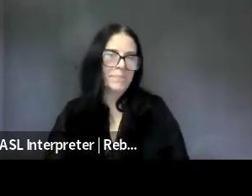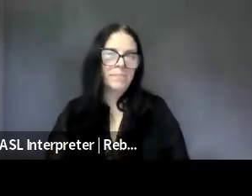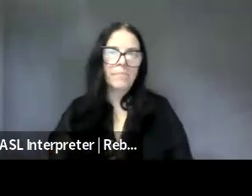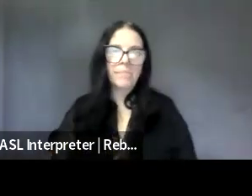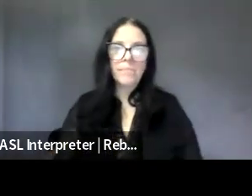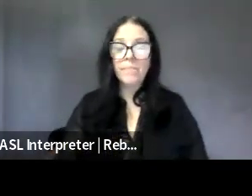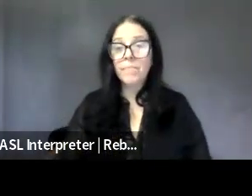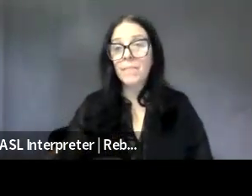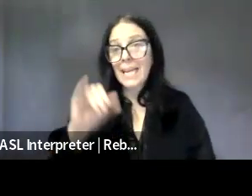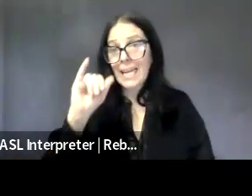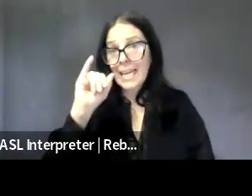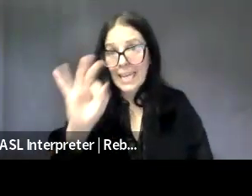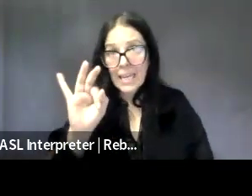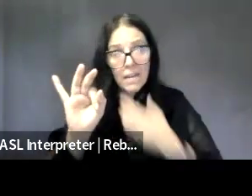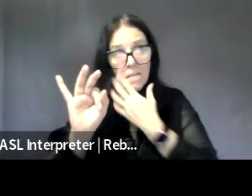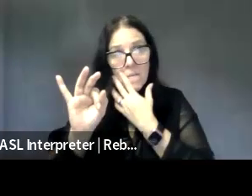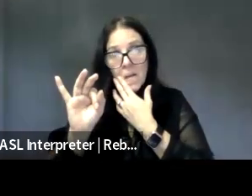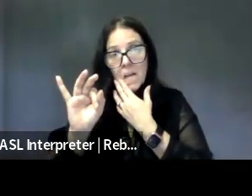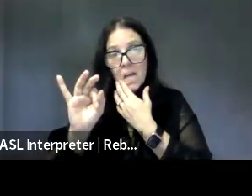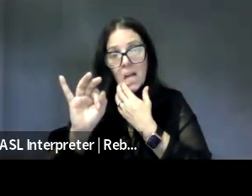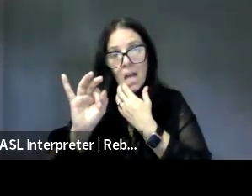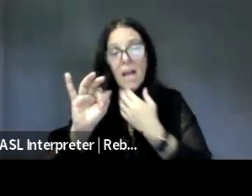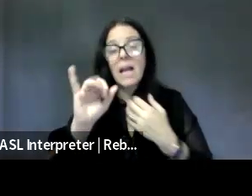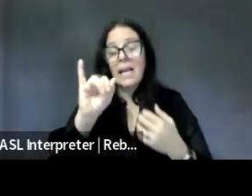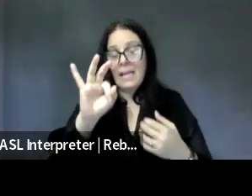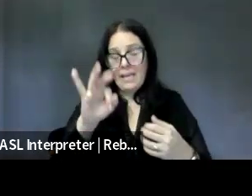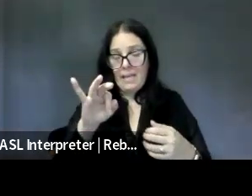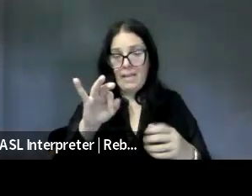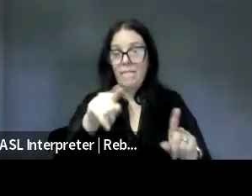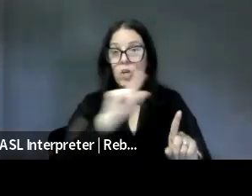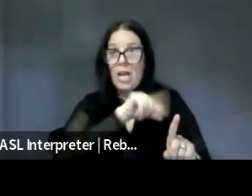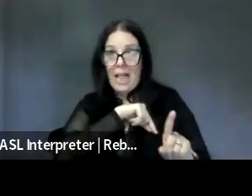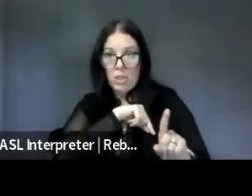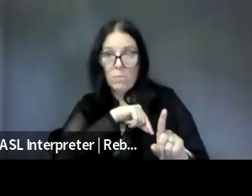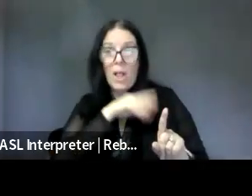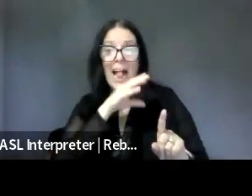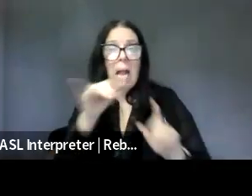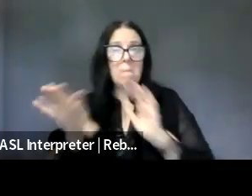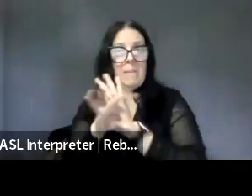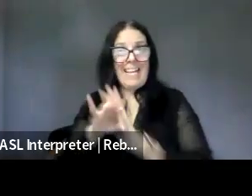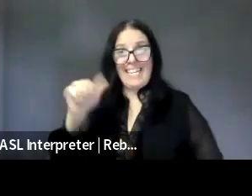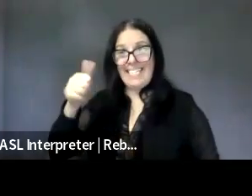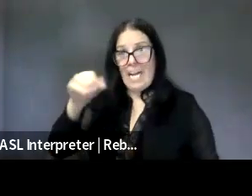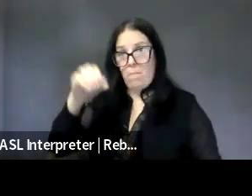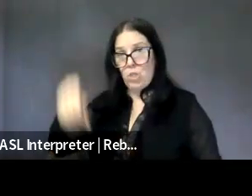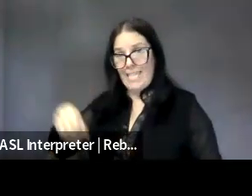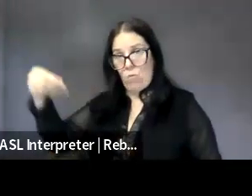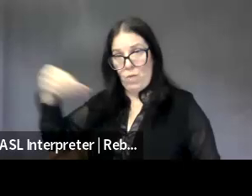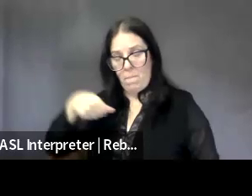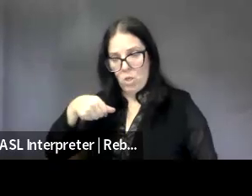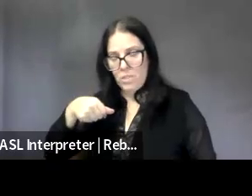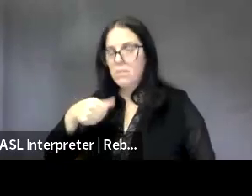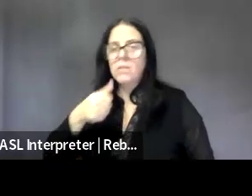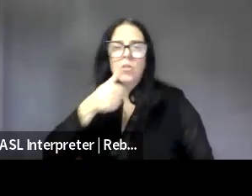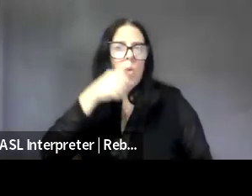If you're eligible for and do elect a 10% reimbursement for indirect costs, you don't have to have